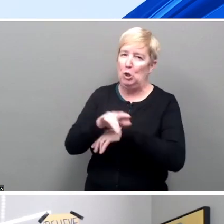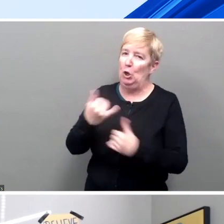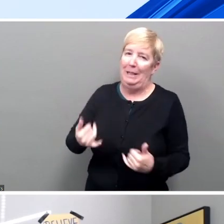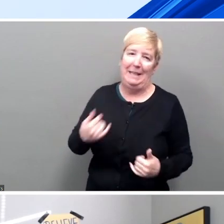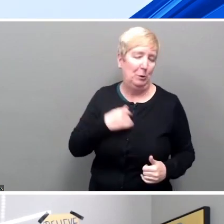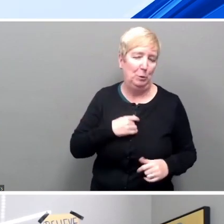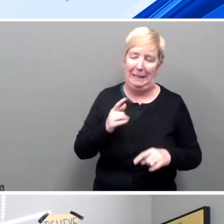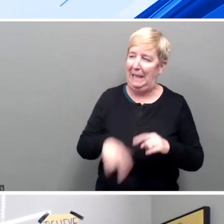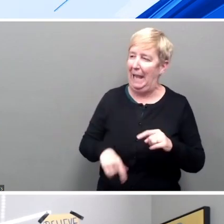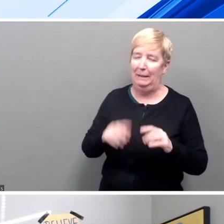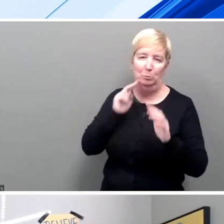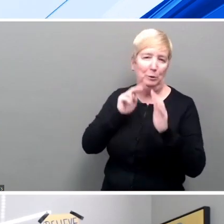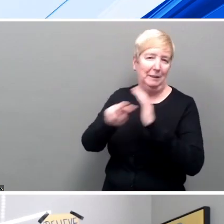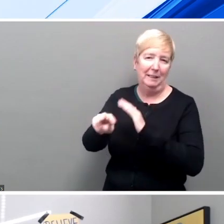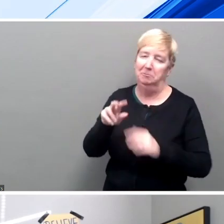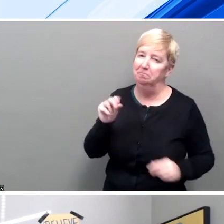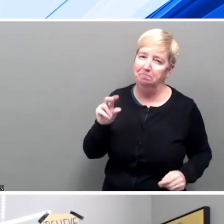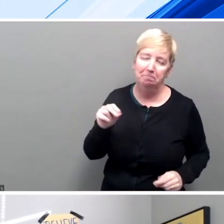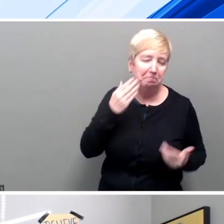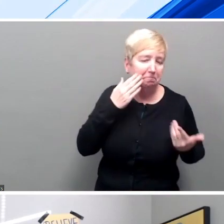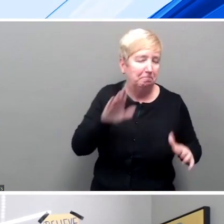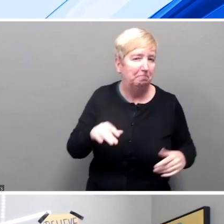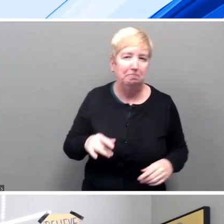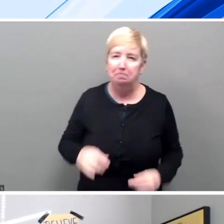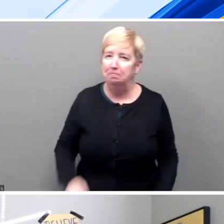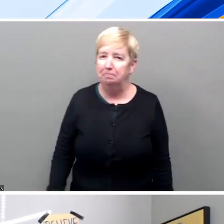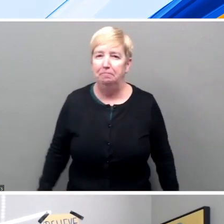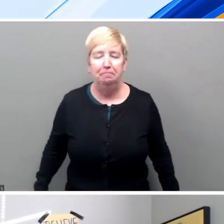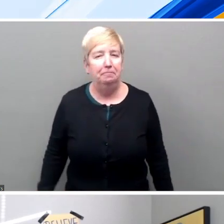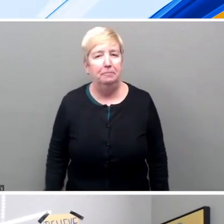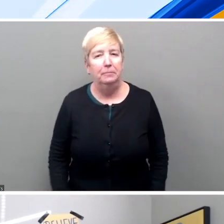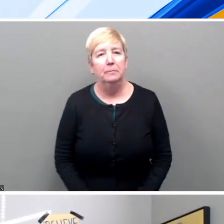say definitively. And then I think